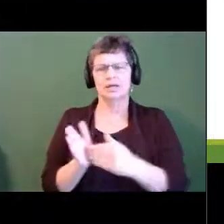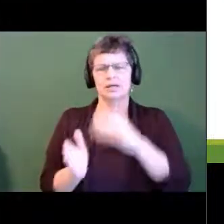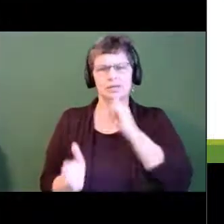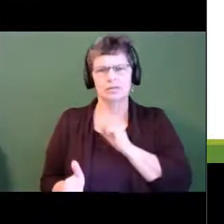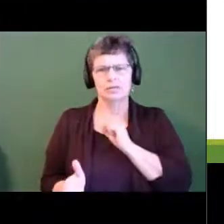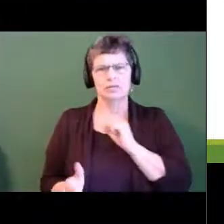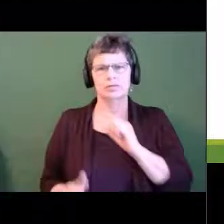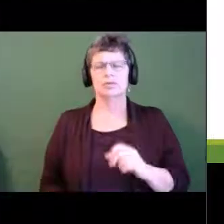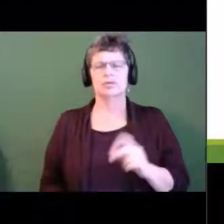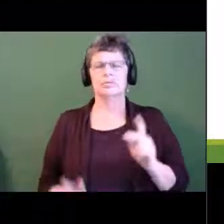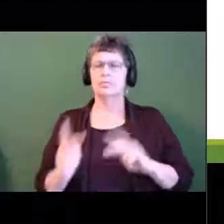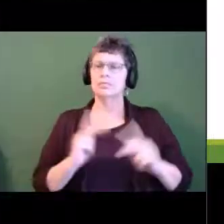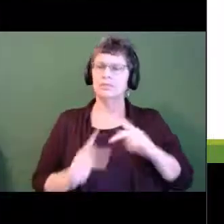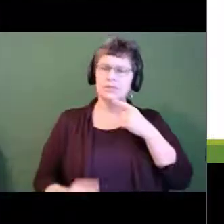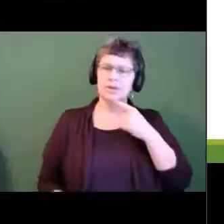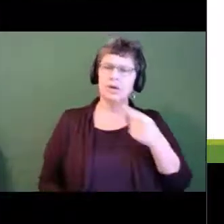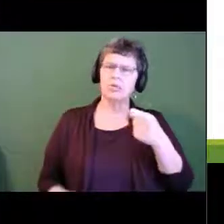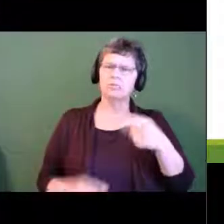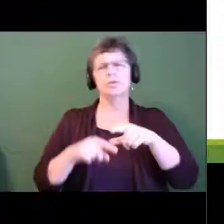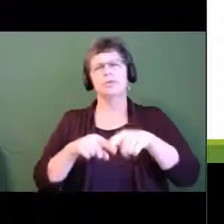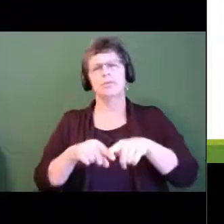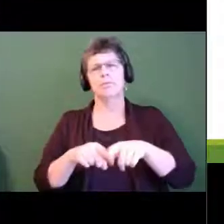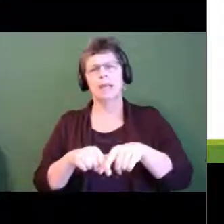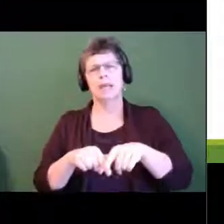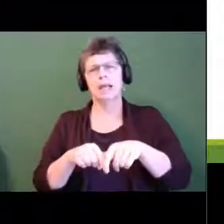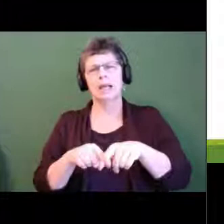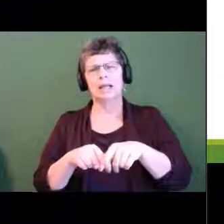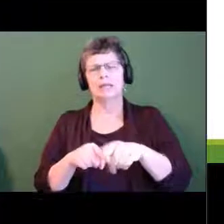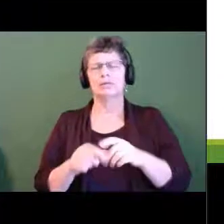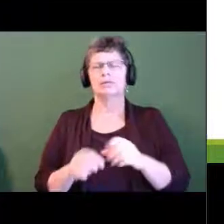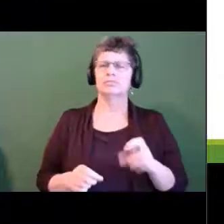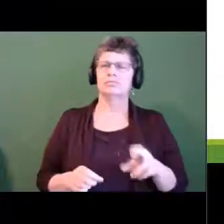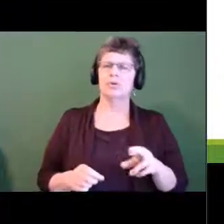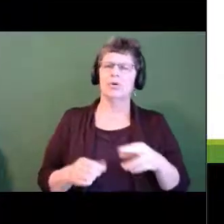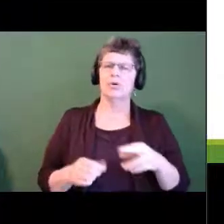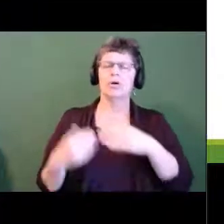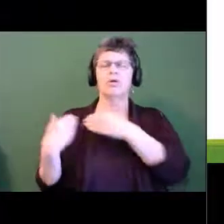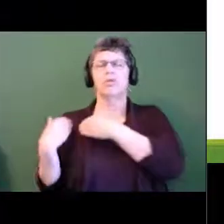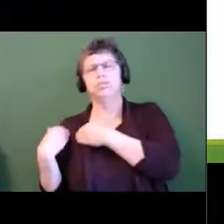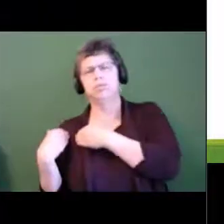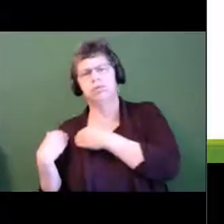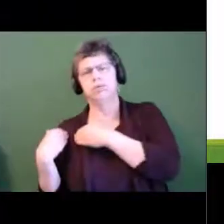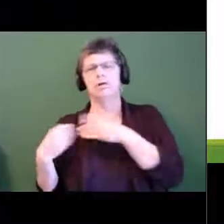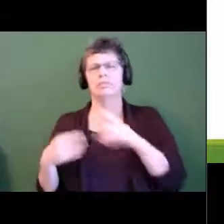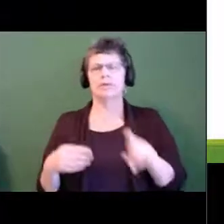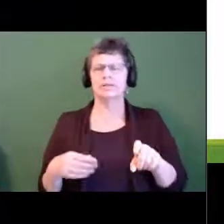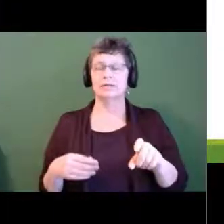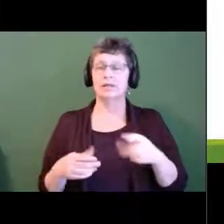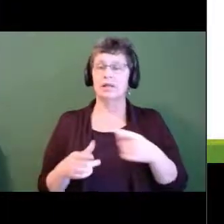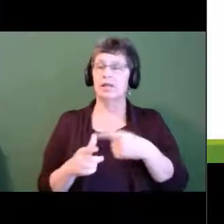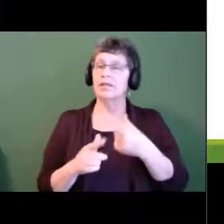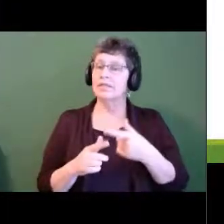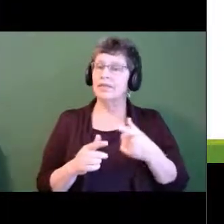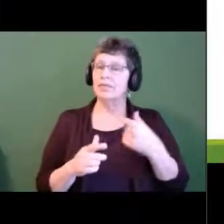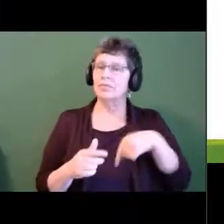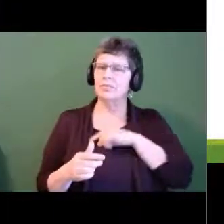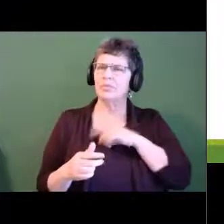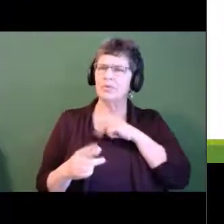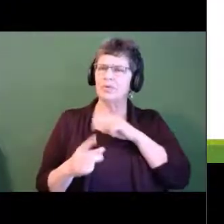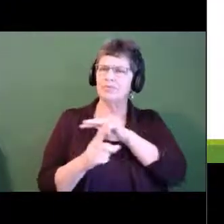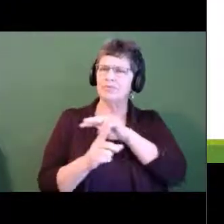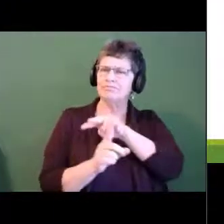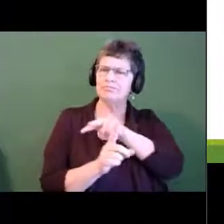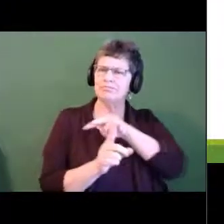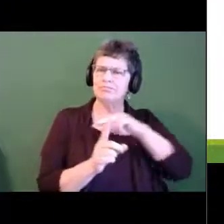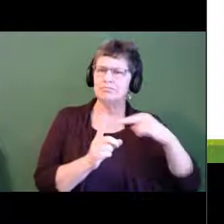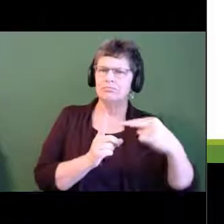people are viewed a certain way when it comes to policy making. How much are we going to spend on older people if they're